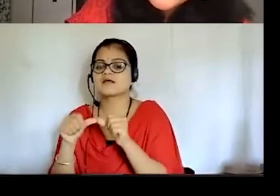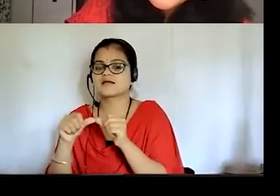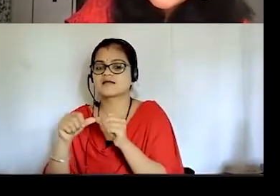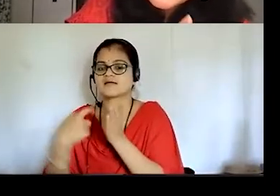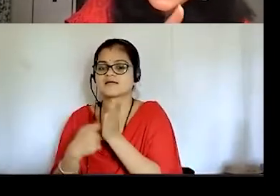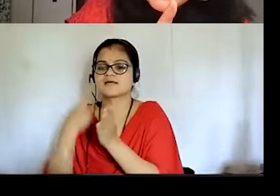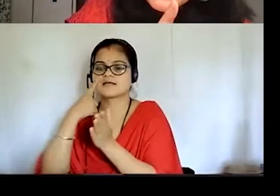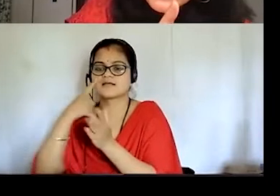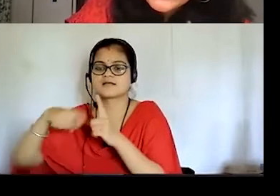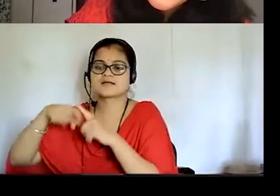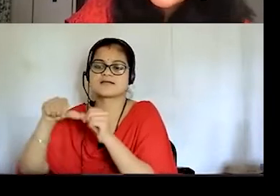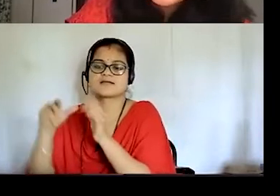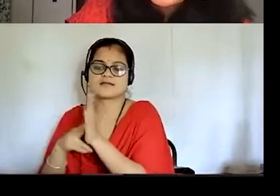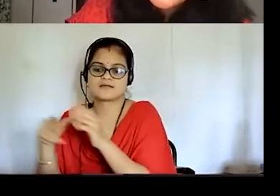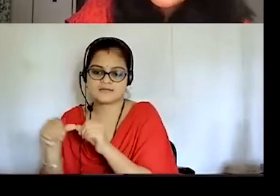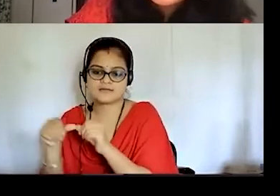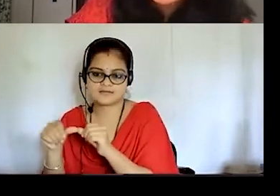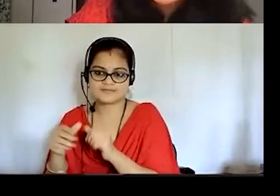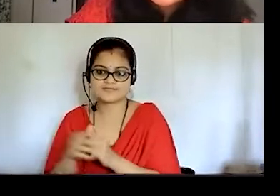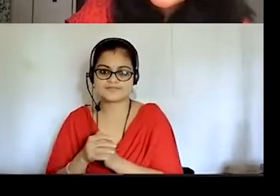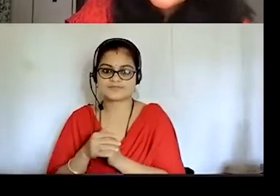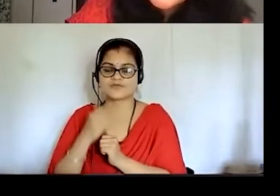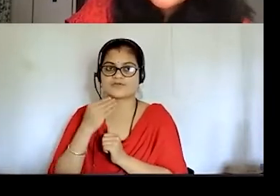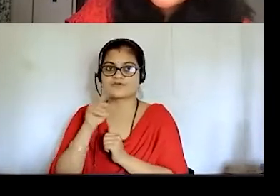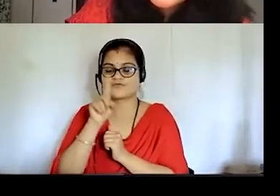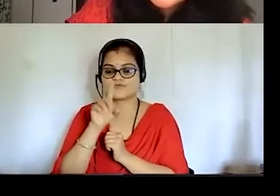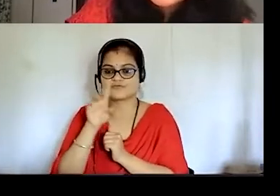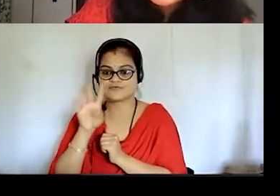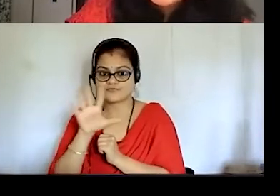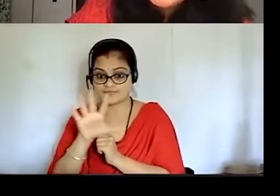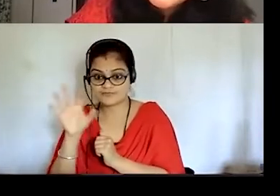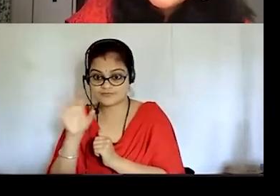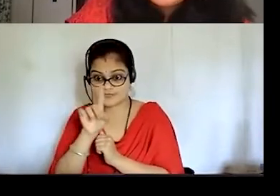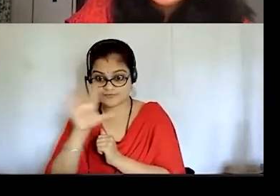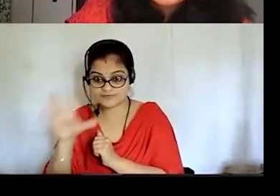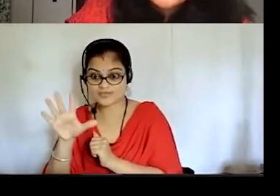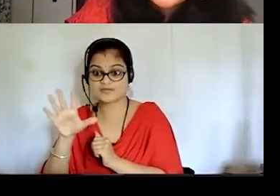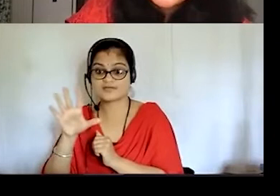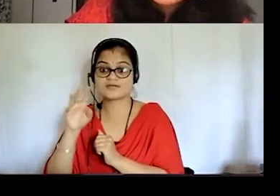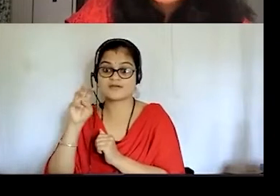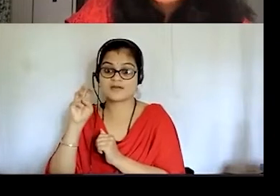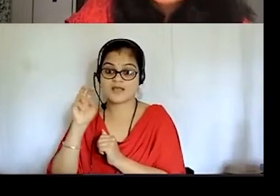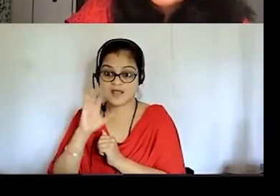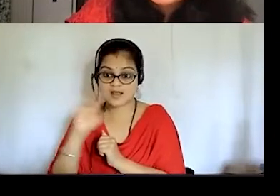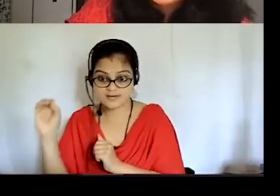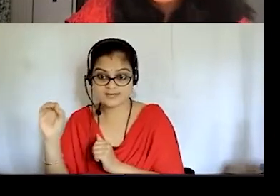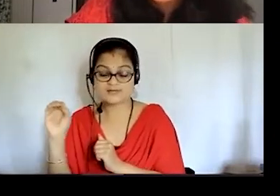here is that as early as 1500s and 1600s, a need was felt for a